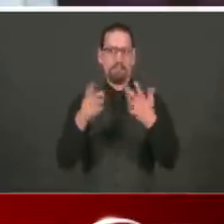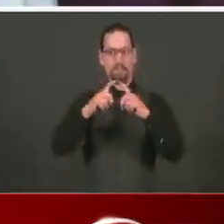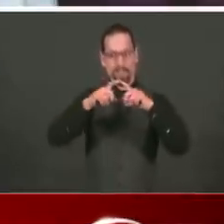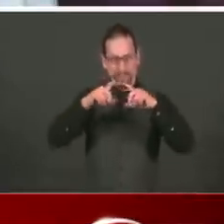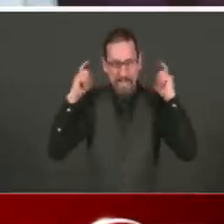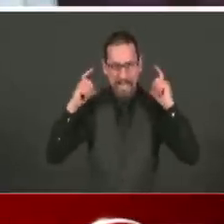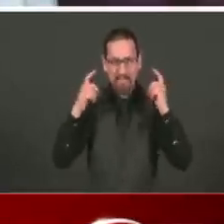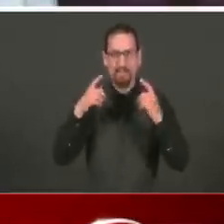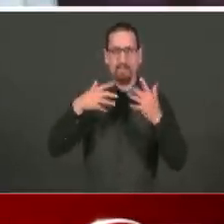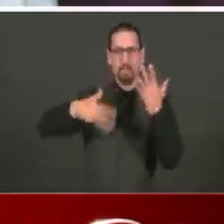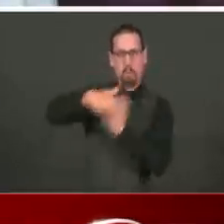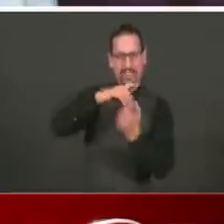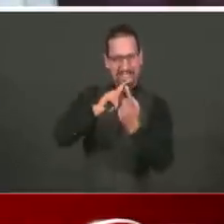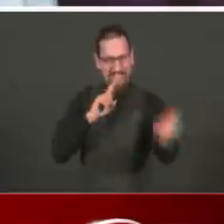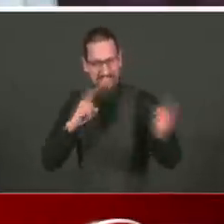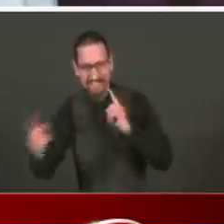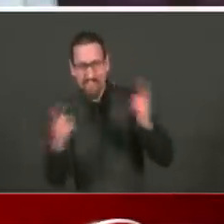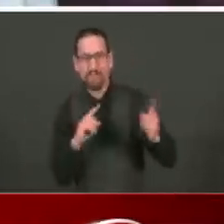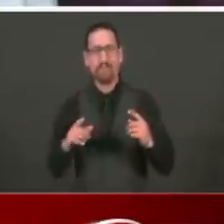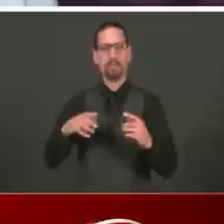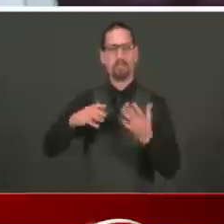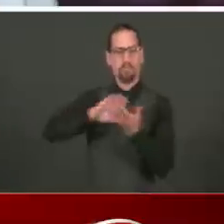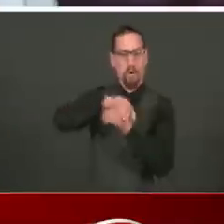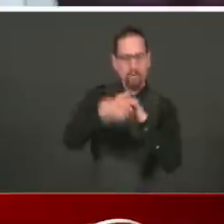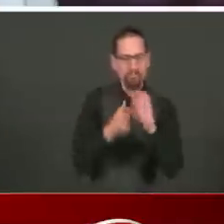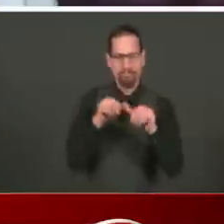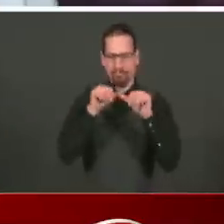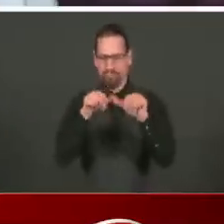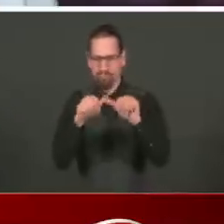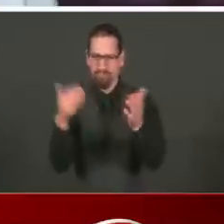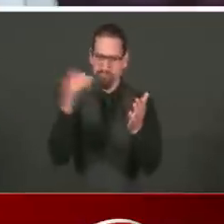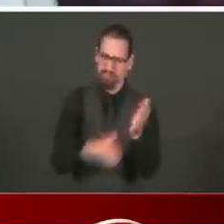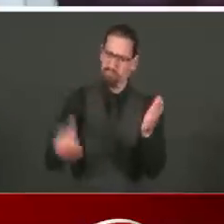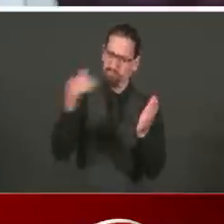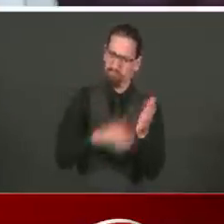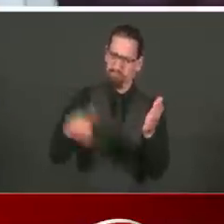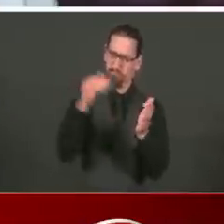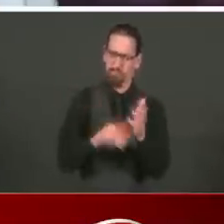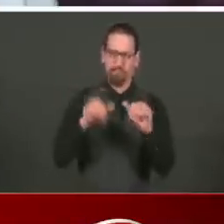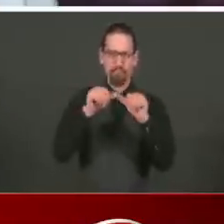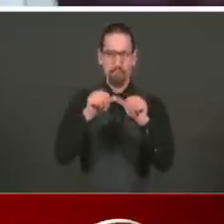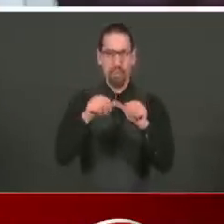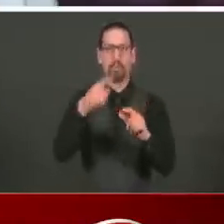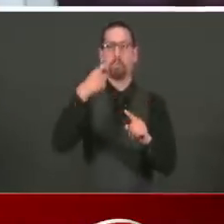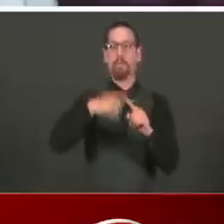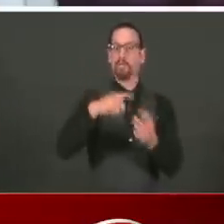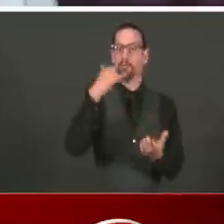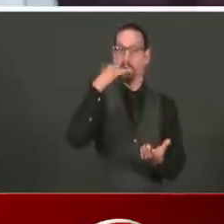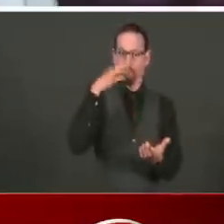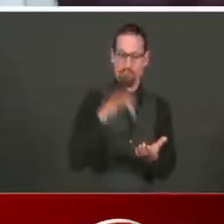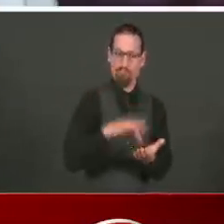use of the Crush COVID app for the location diary and the contact tracing,